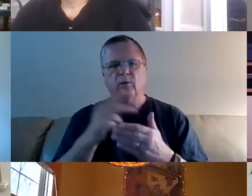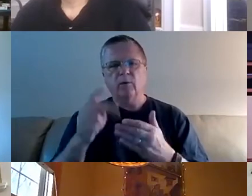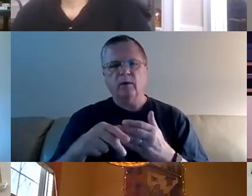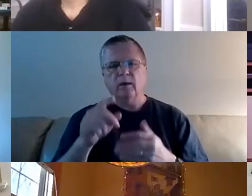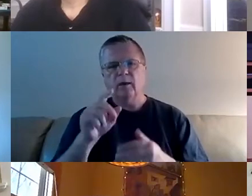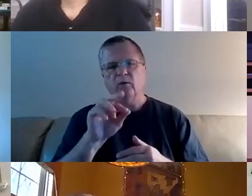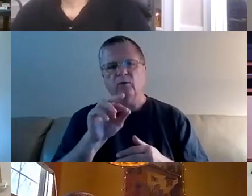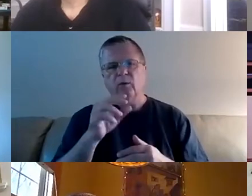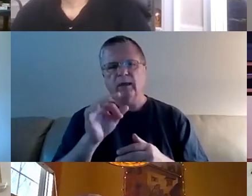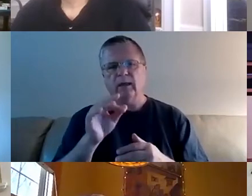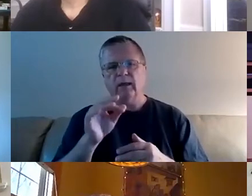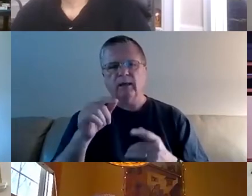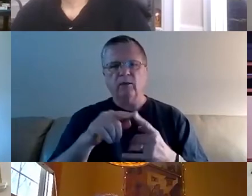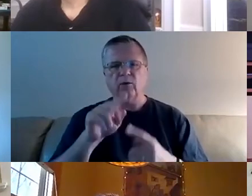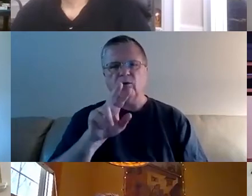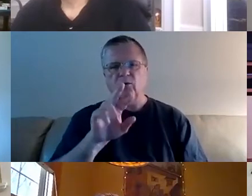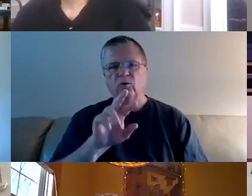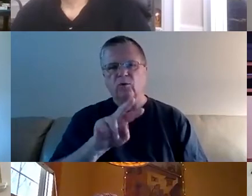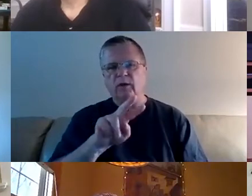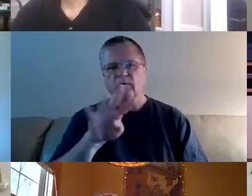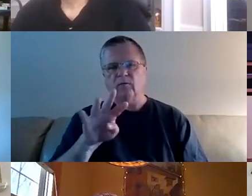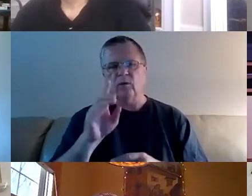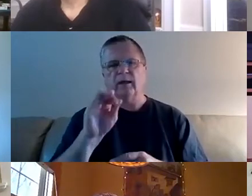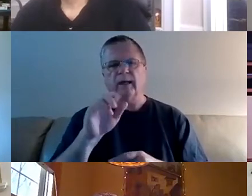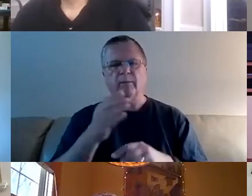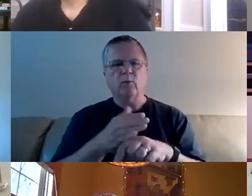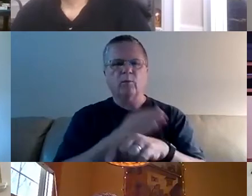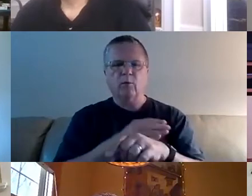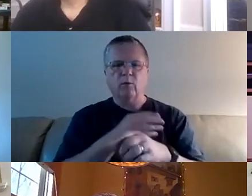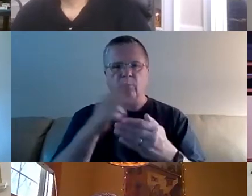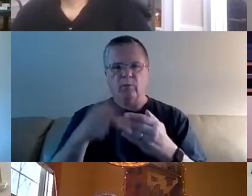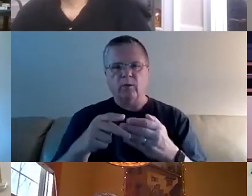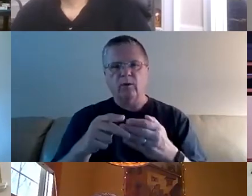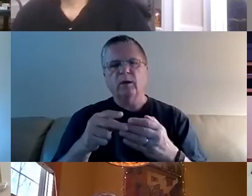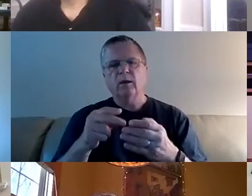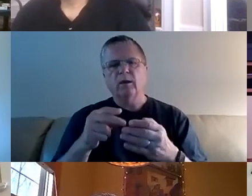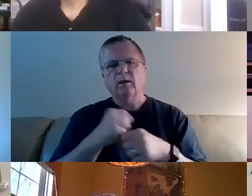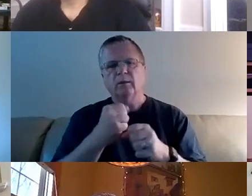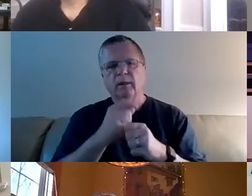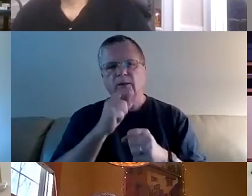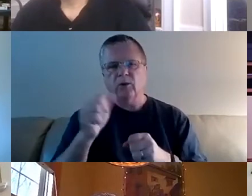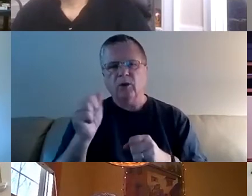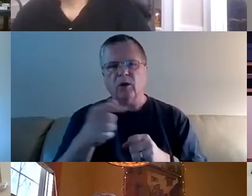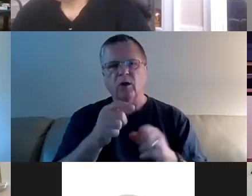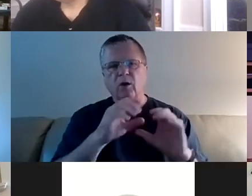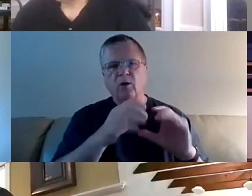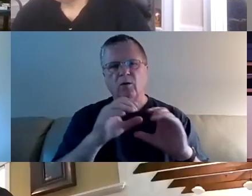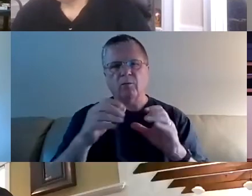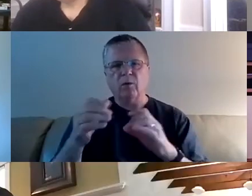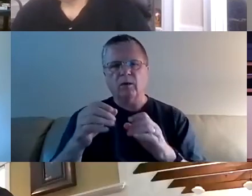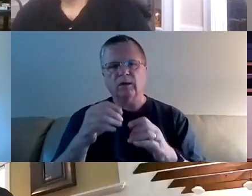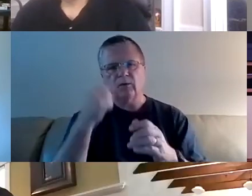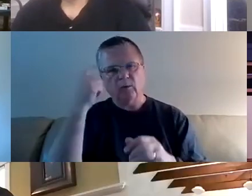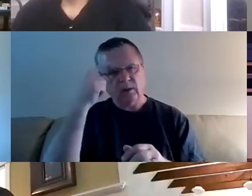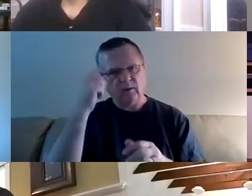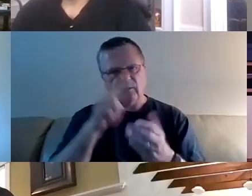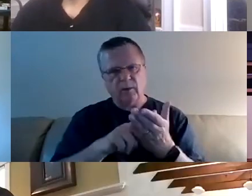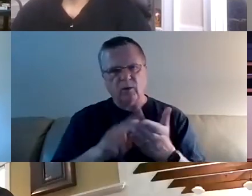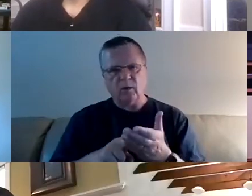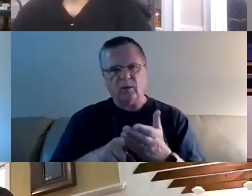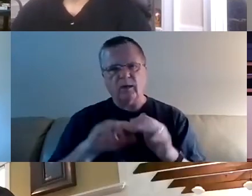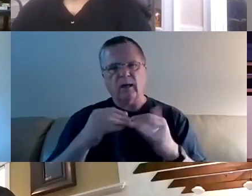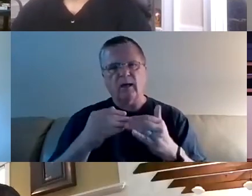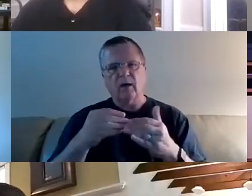2024 Capital Improvement Program to reflect all insured parties for a public service grant contract by reducing Steel